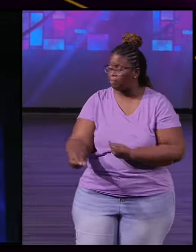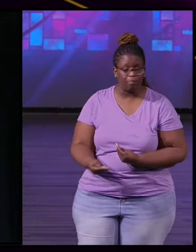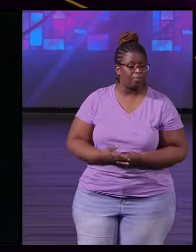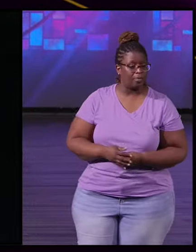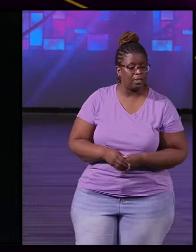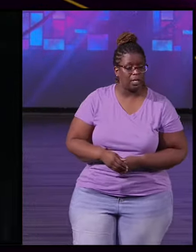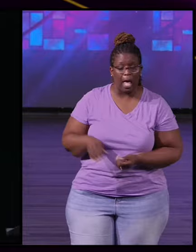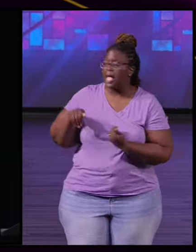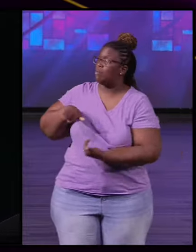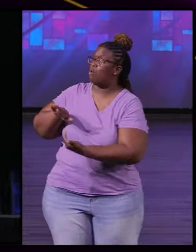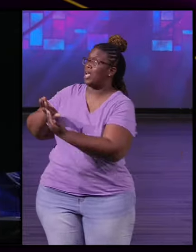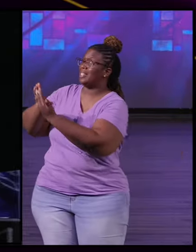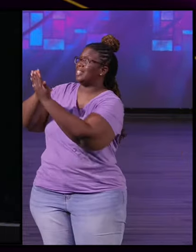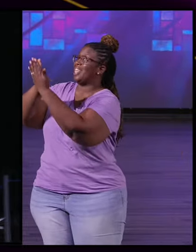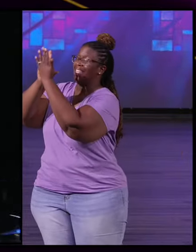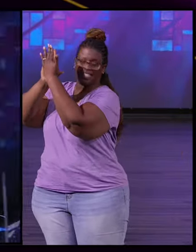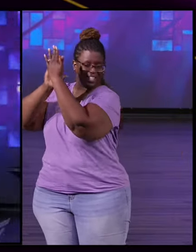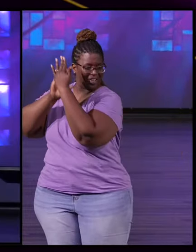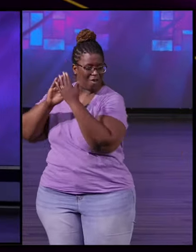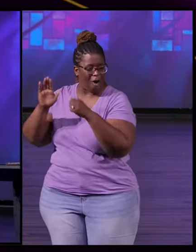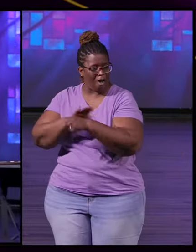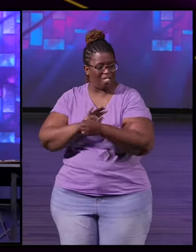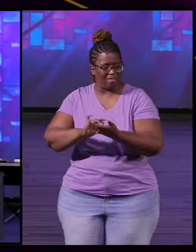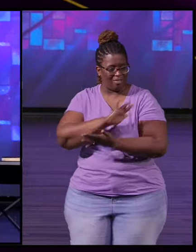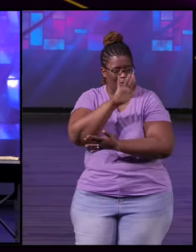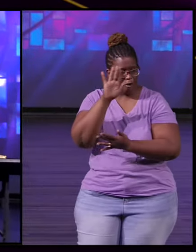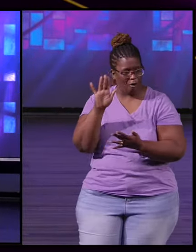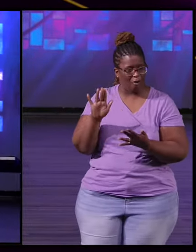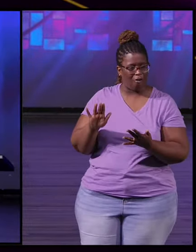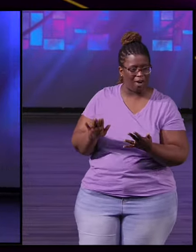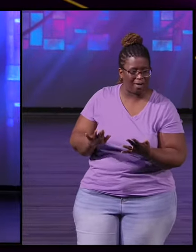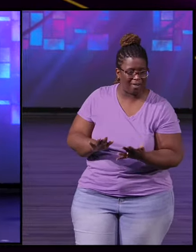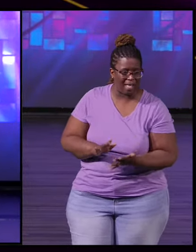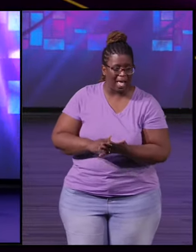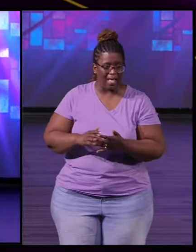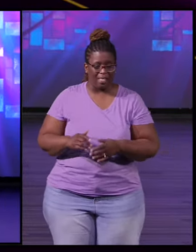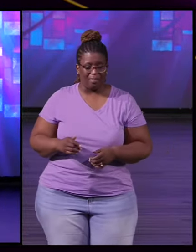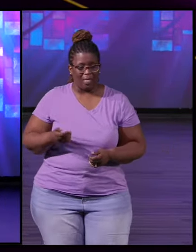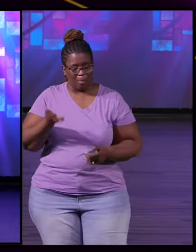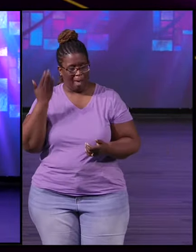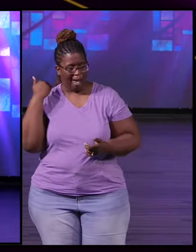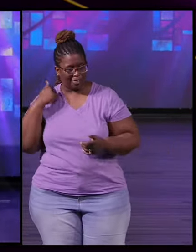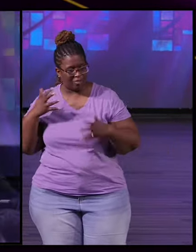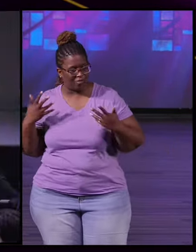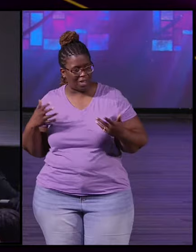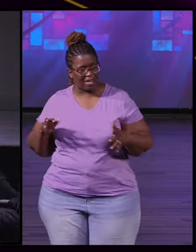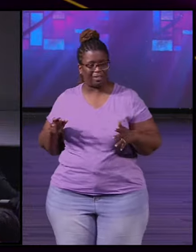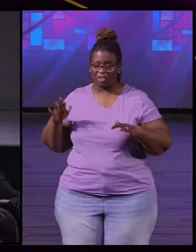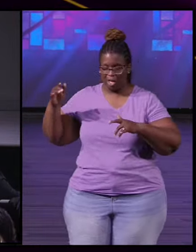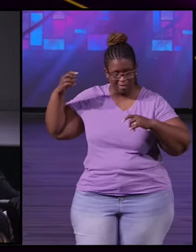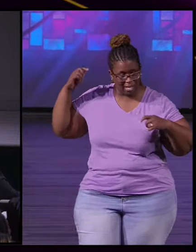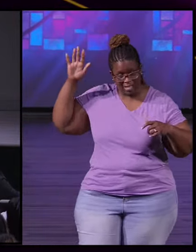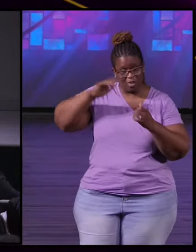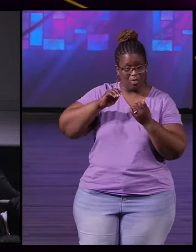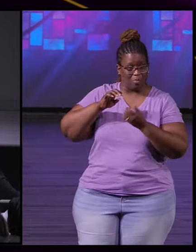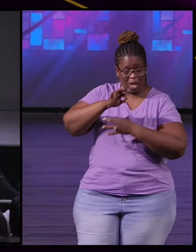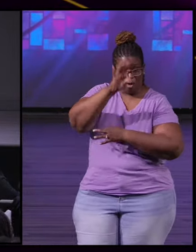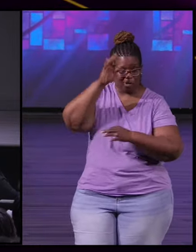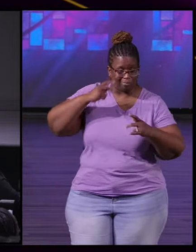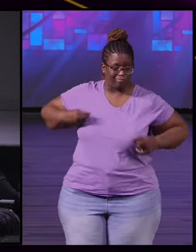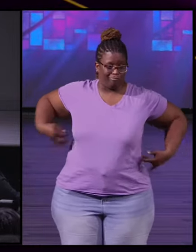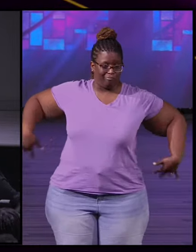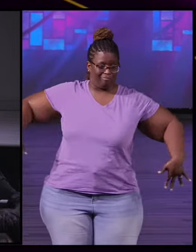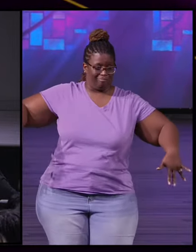His presence go before you, and behind you, and beside you, all around